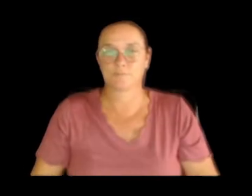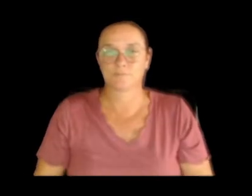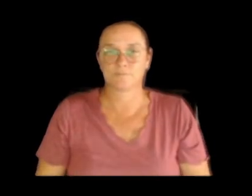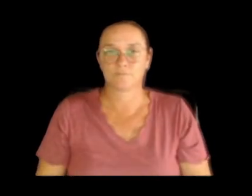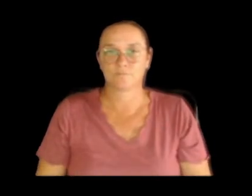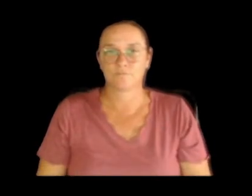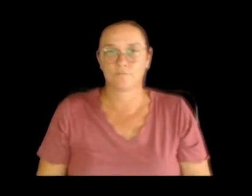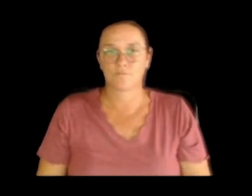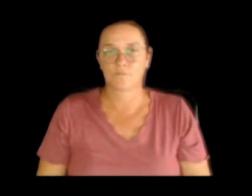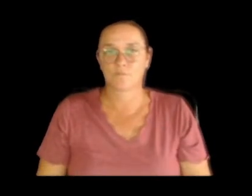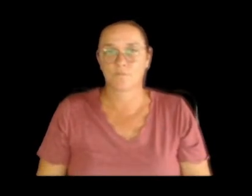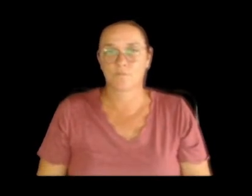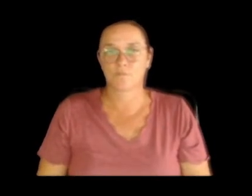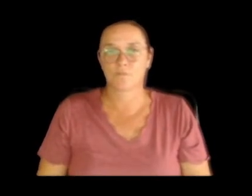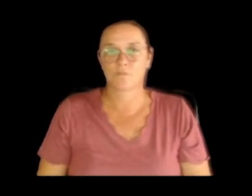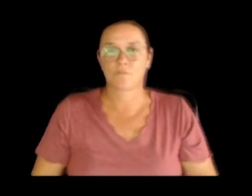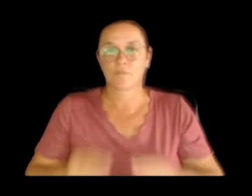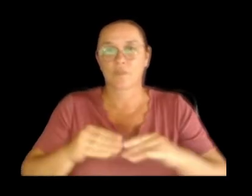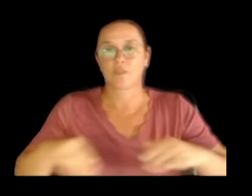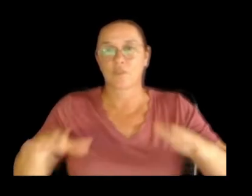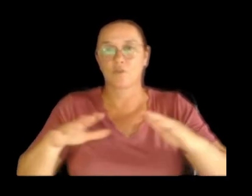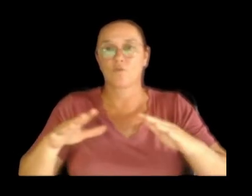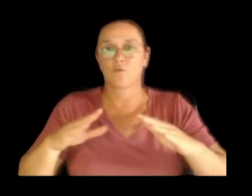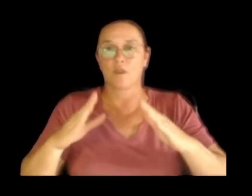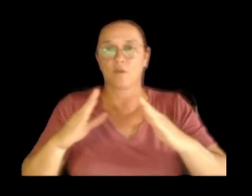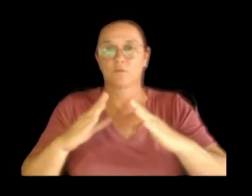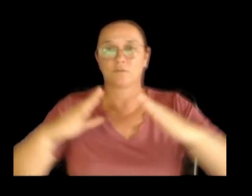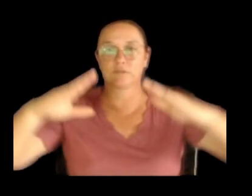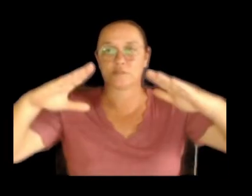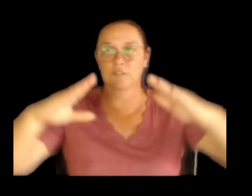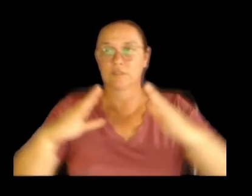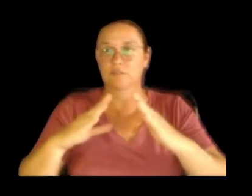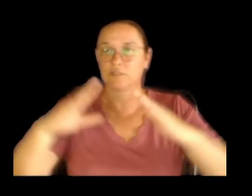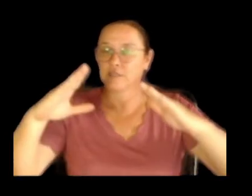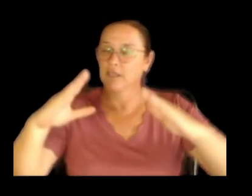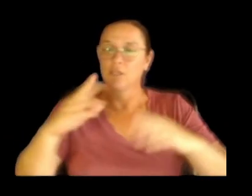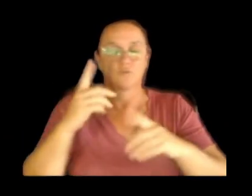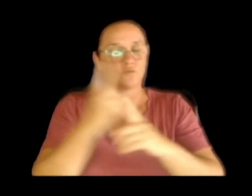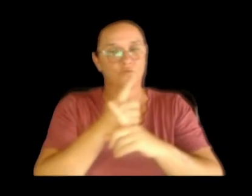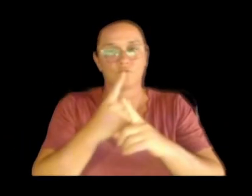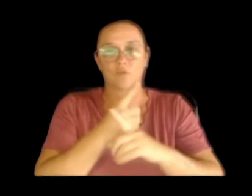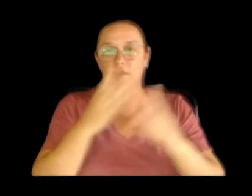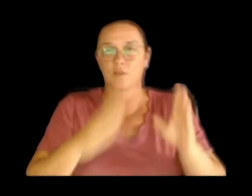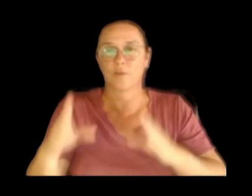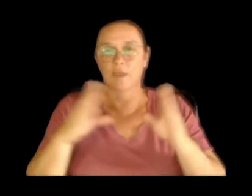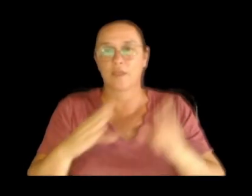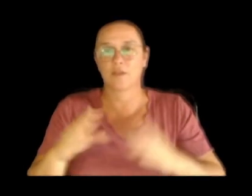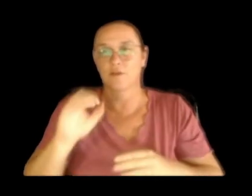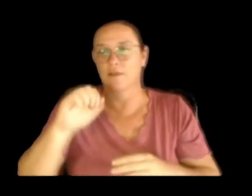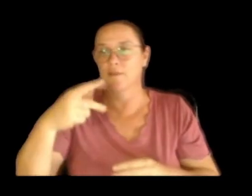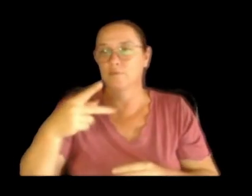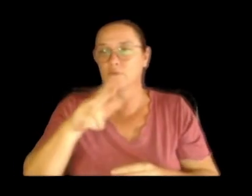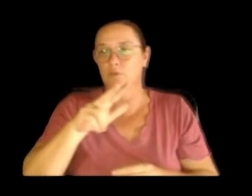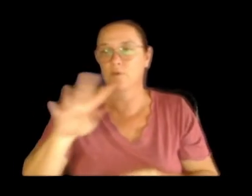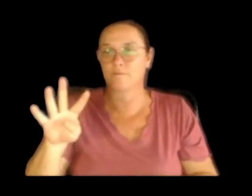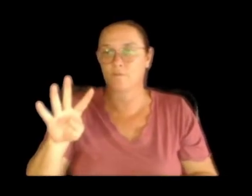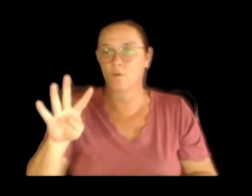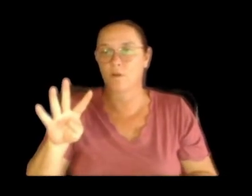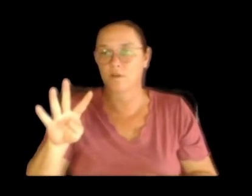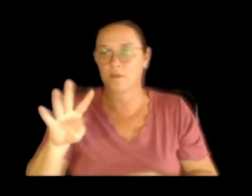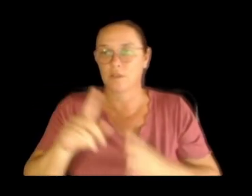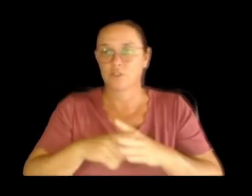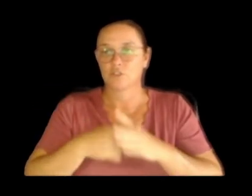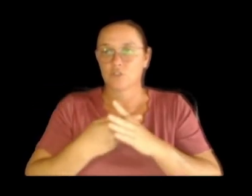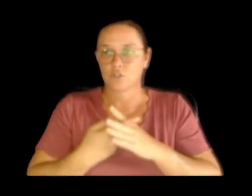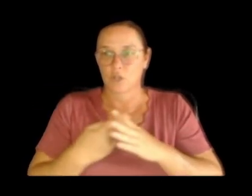Our ground tilt, which dropped in a regular pattern during the episode 34, has begun to recover in